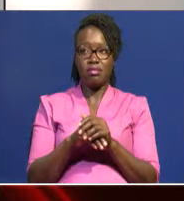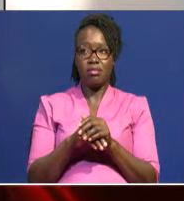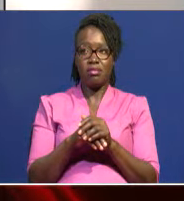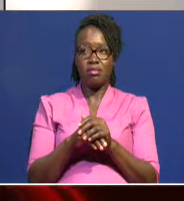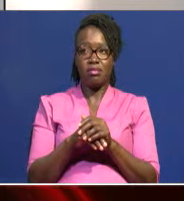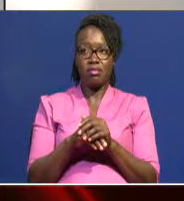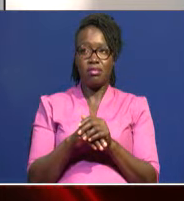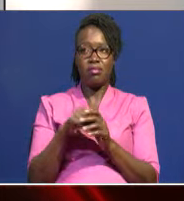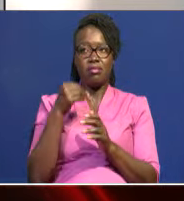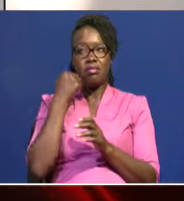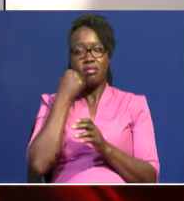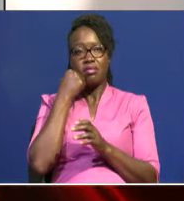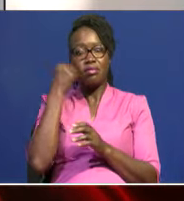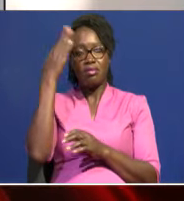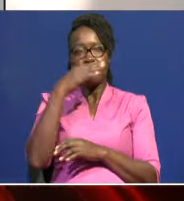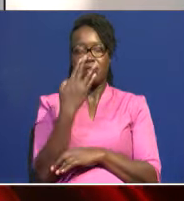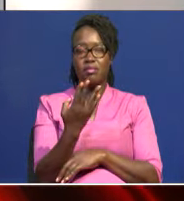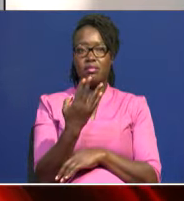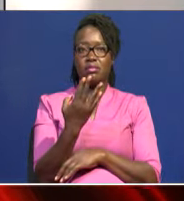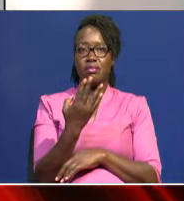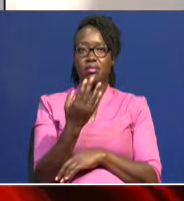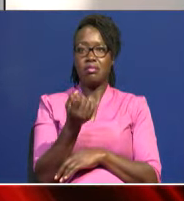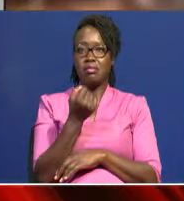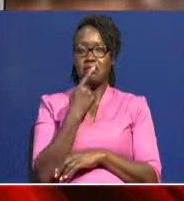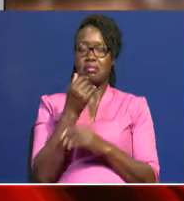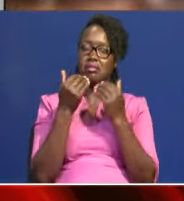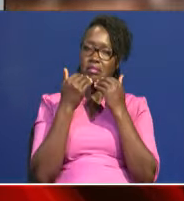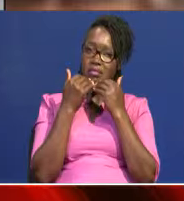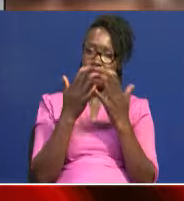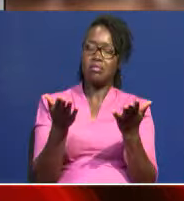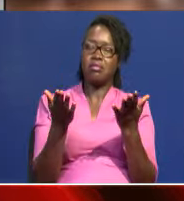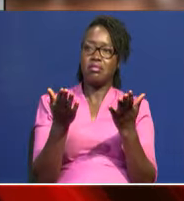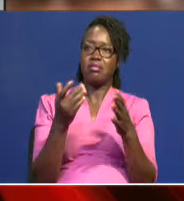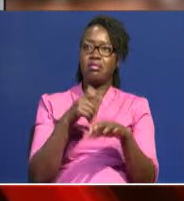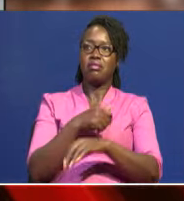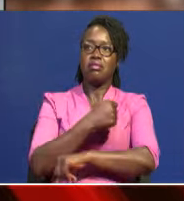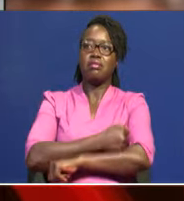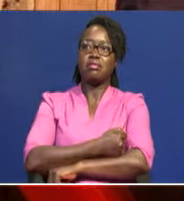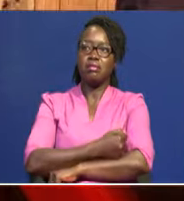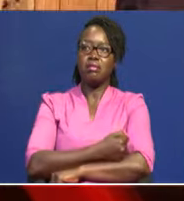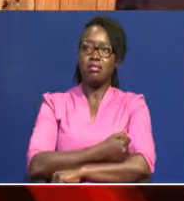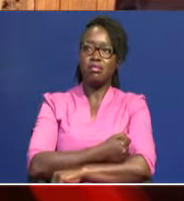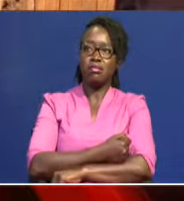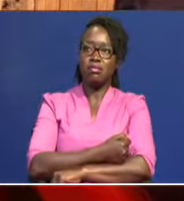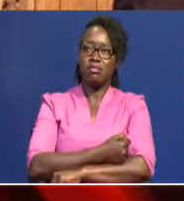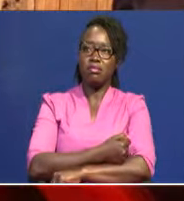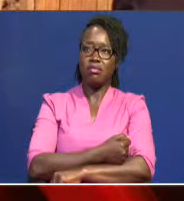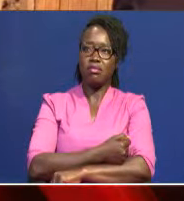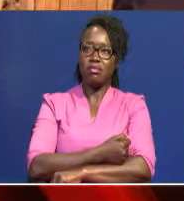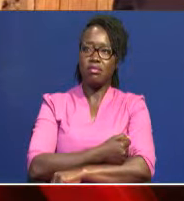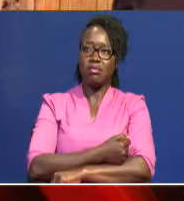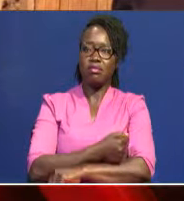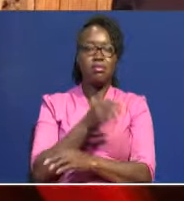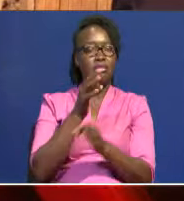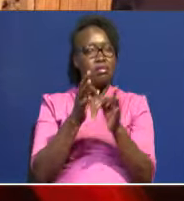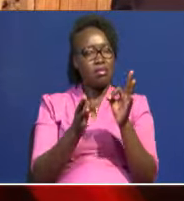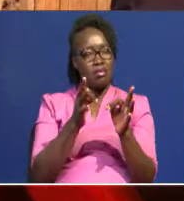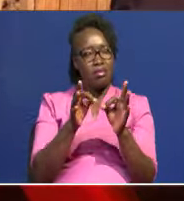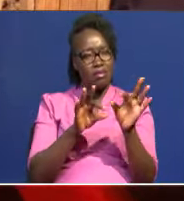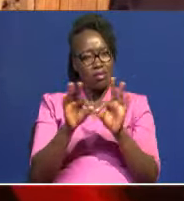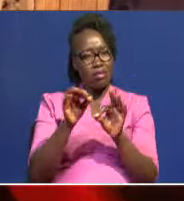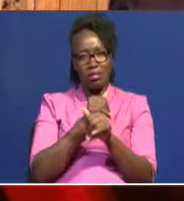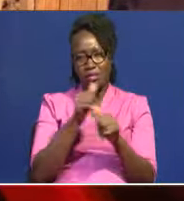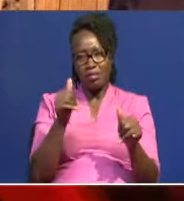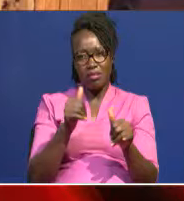Brian was allegedly sick for 4 days with no medical attention provided while in school. Haki tendeke na nierezo vizuri mtoto